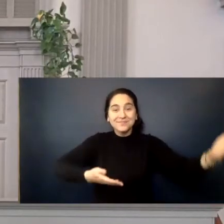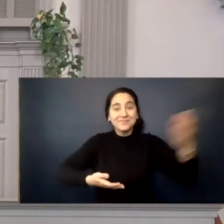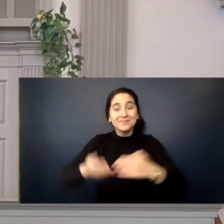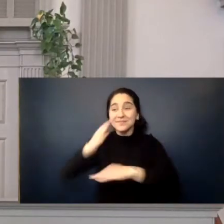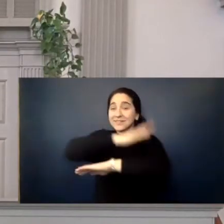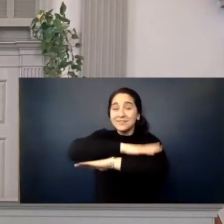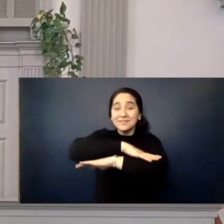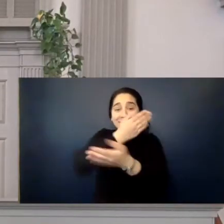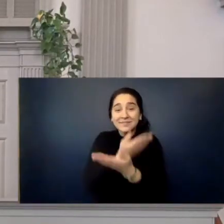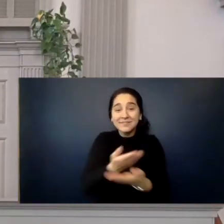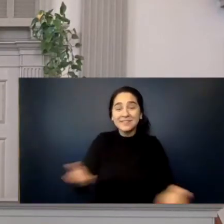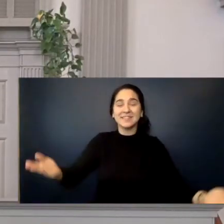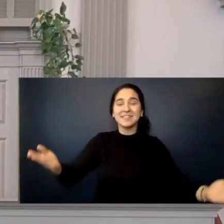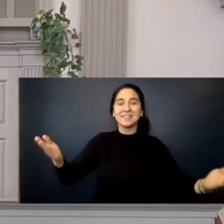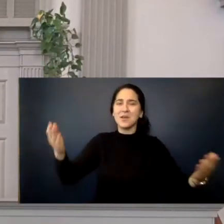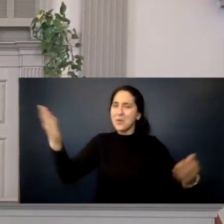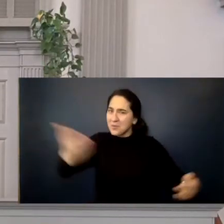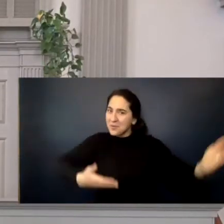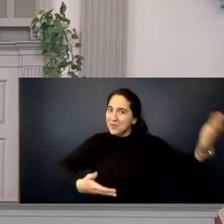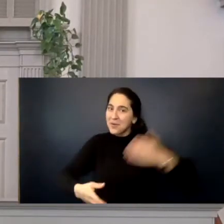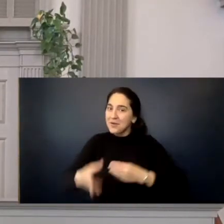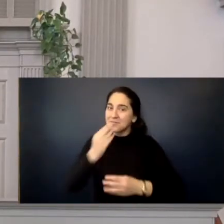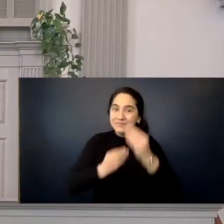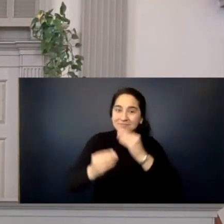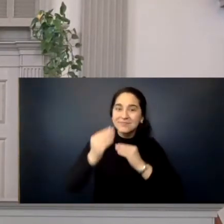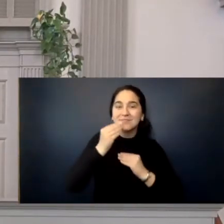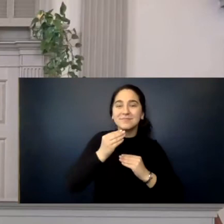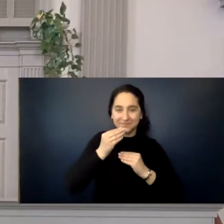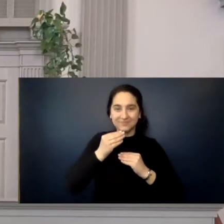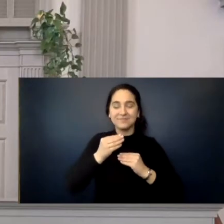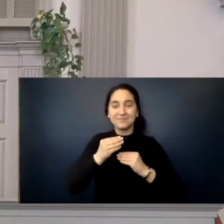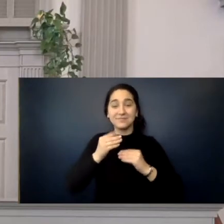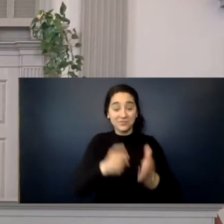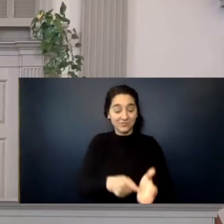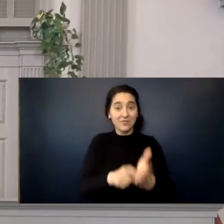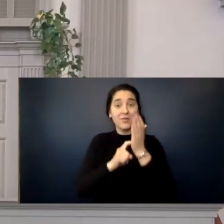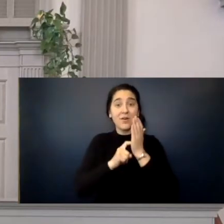Welcome to this table. Welcome to this feast.